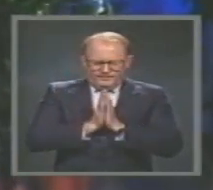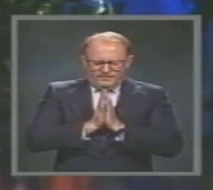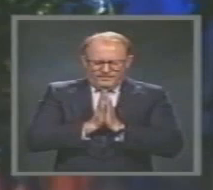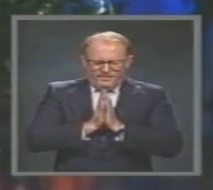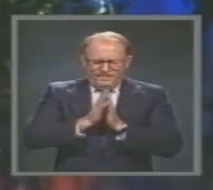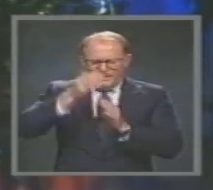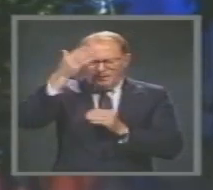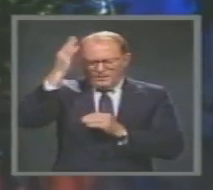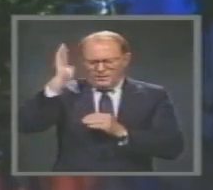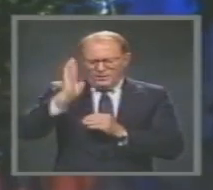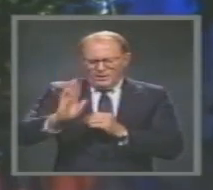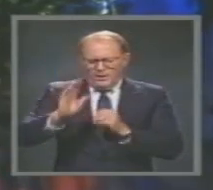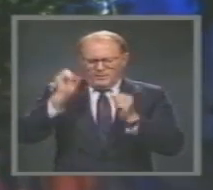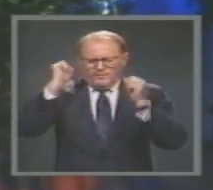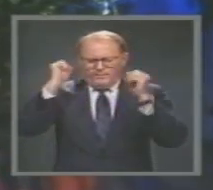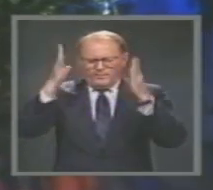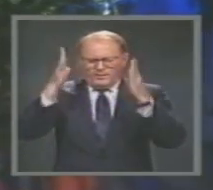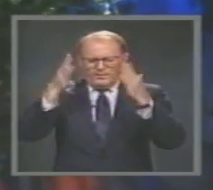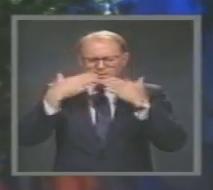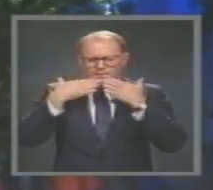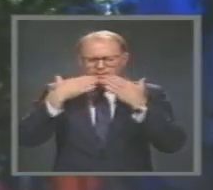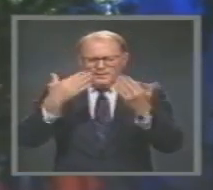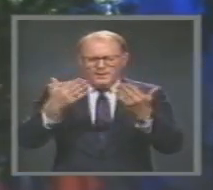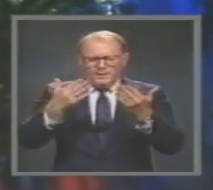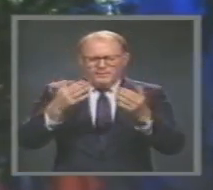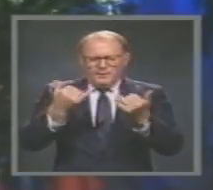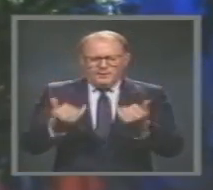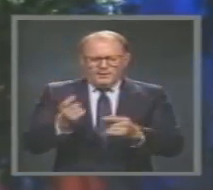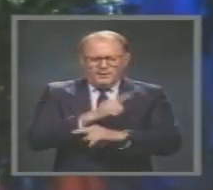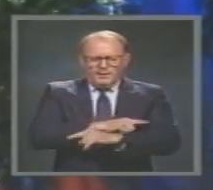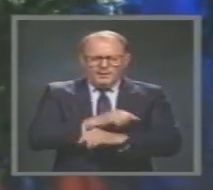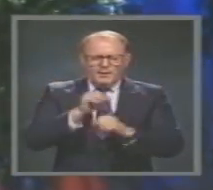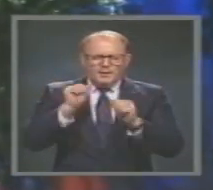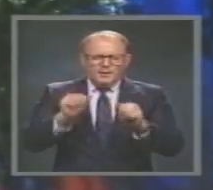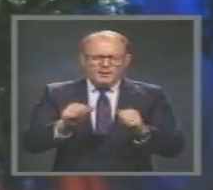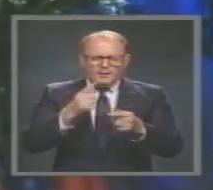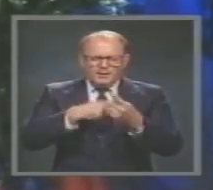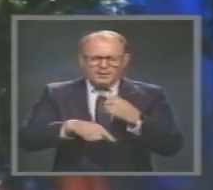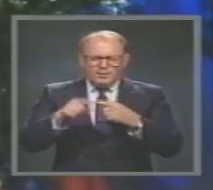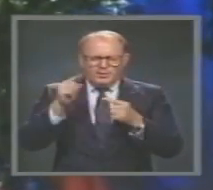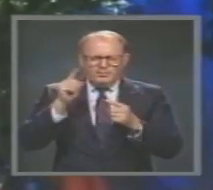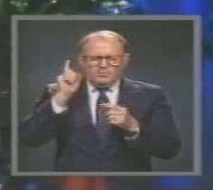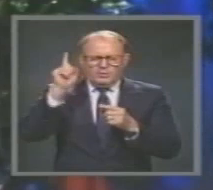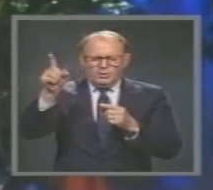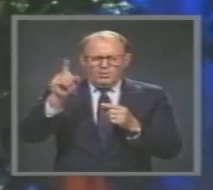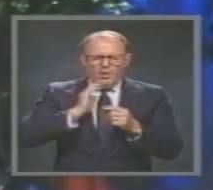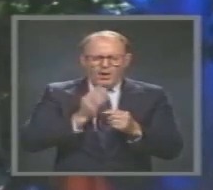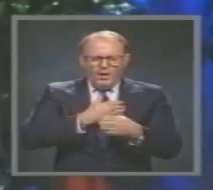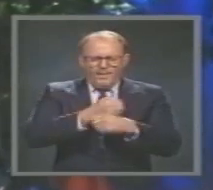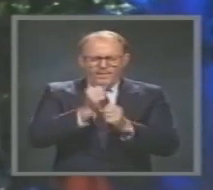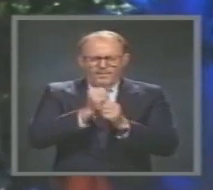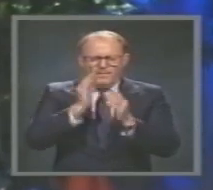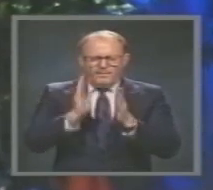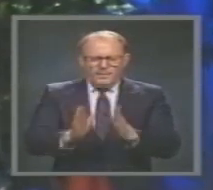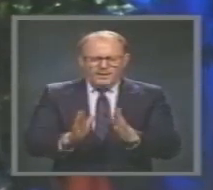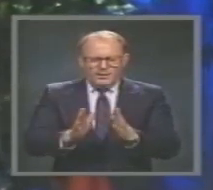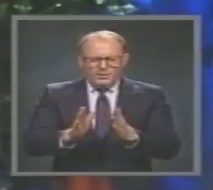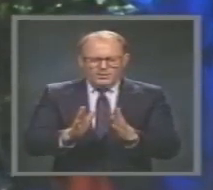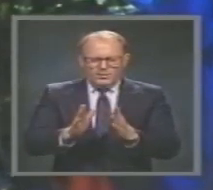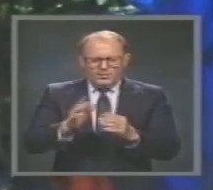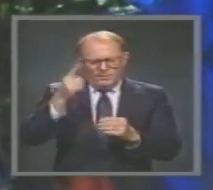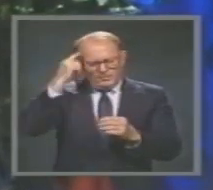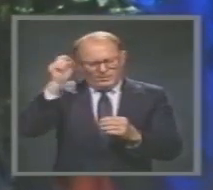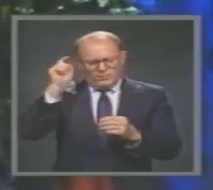Our God and our Father, we're so thankful that today we can come to you not only as our Creator, but also because we're your